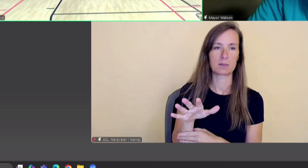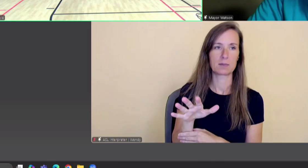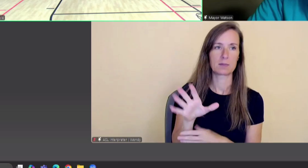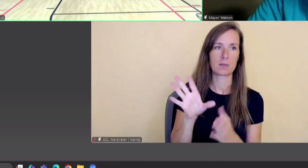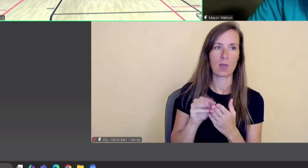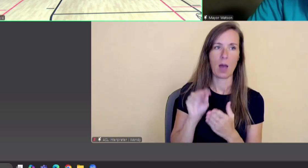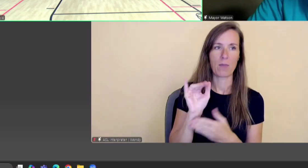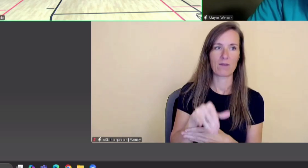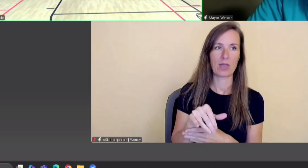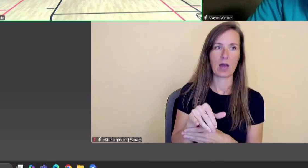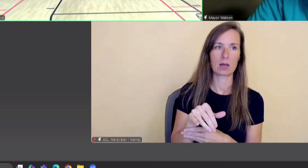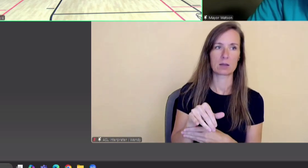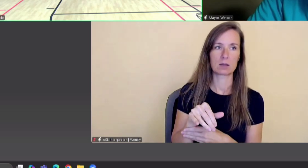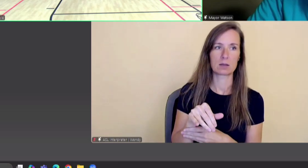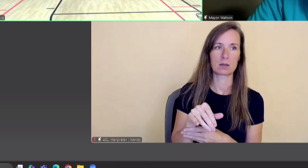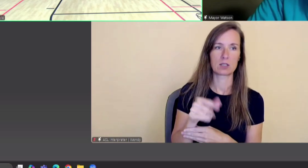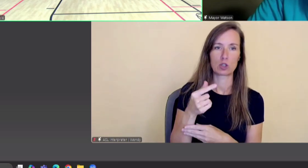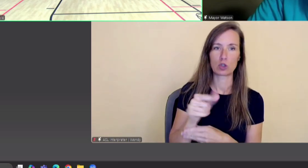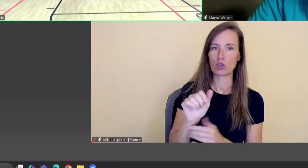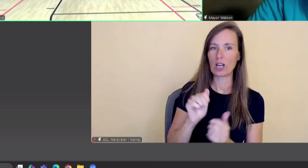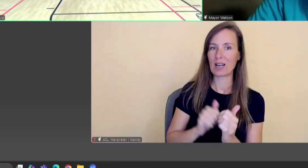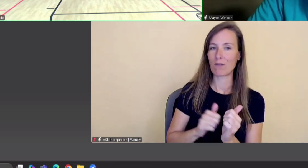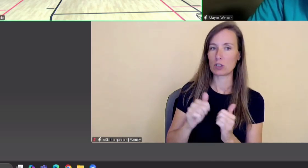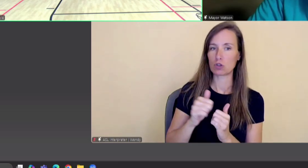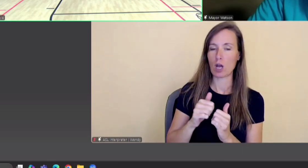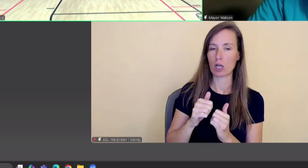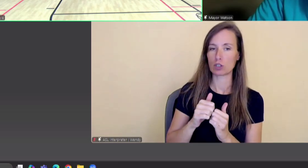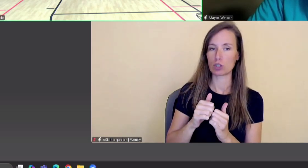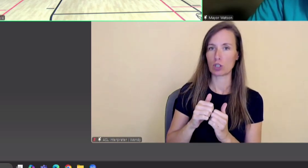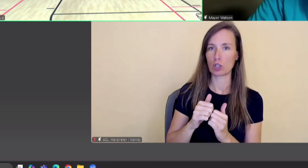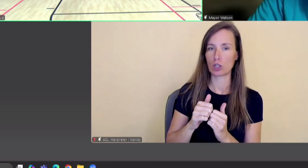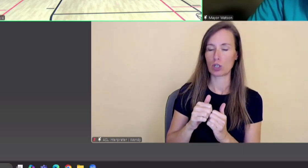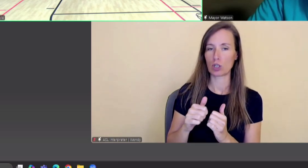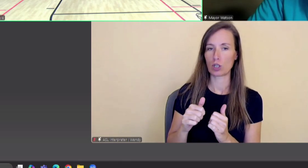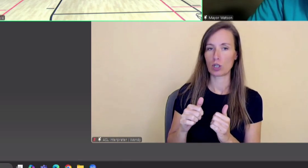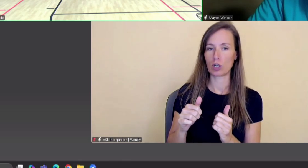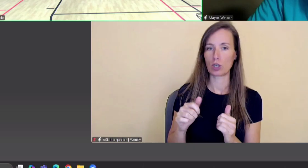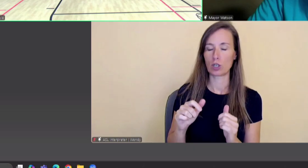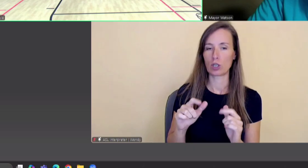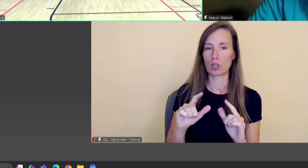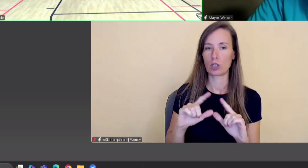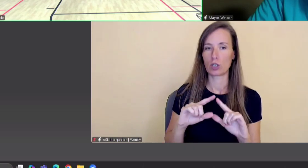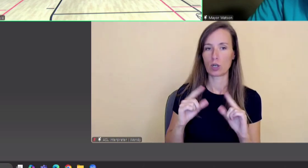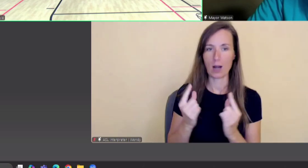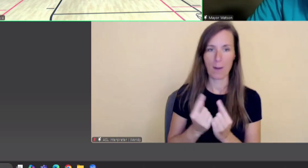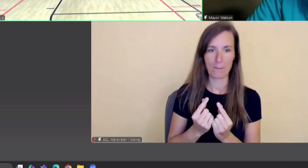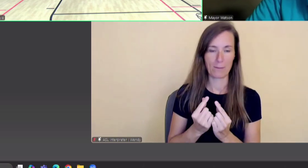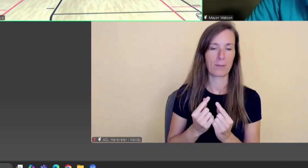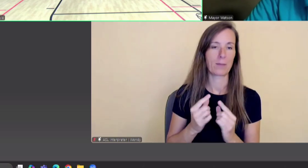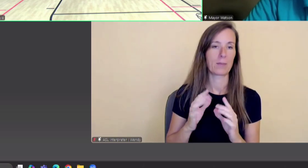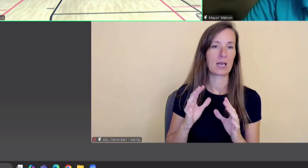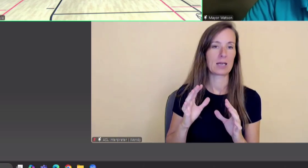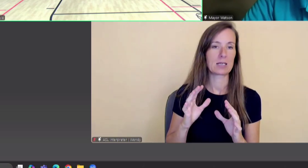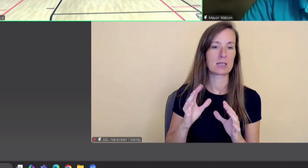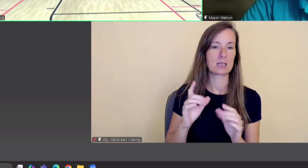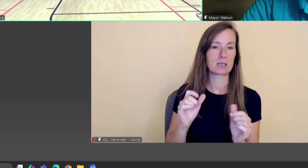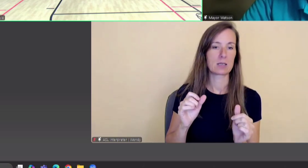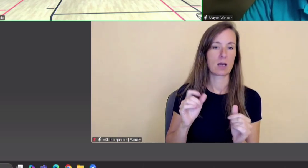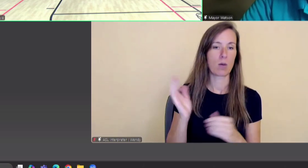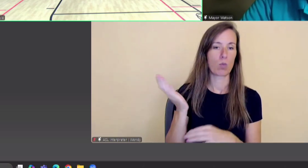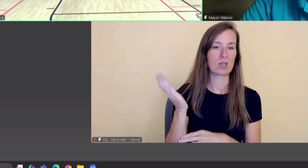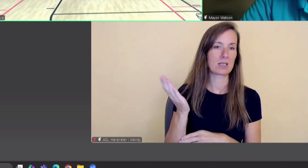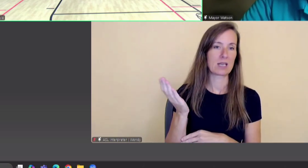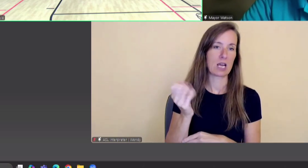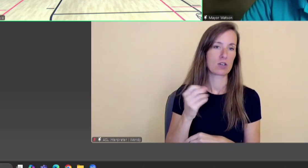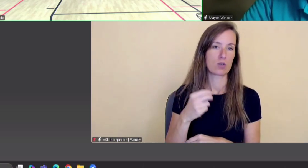That was the Green Infrastructure Committee's hosted presentation. So I did not have any direct